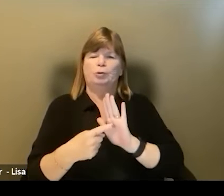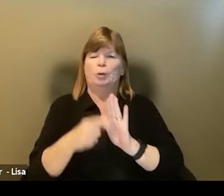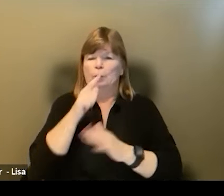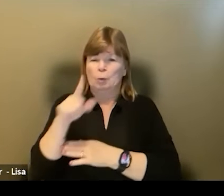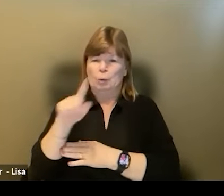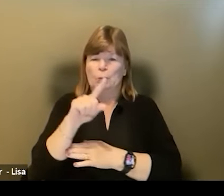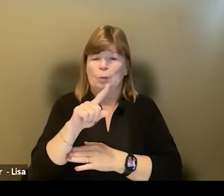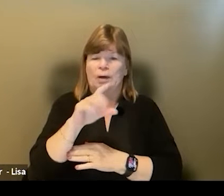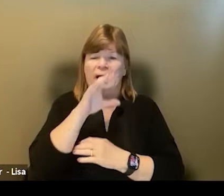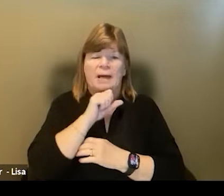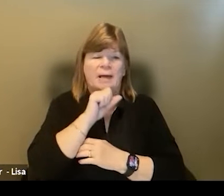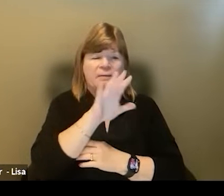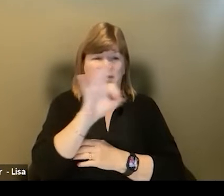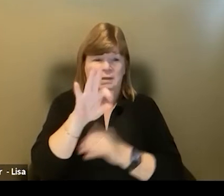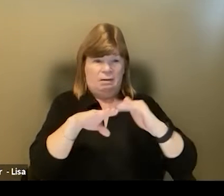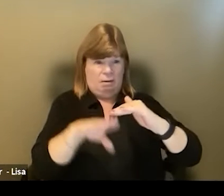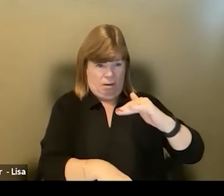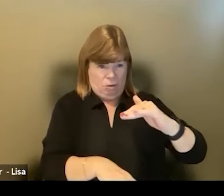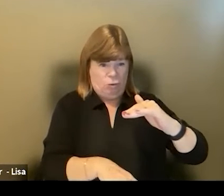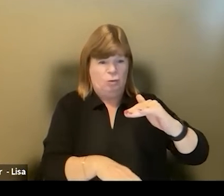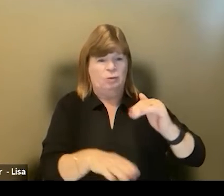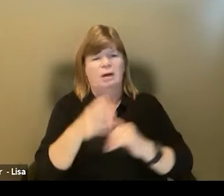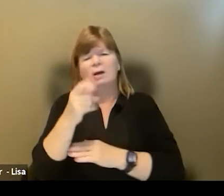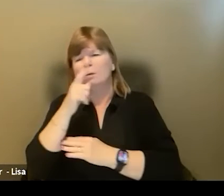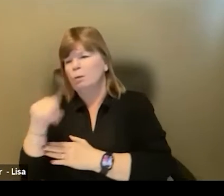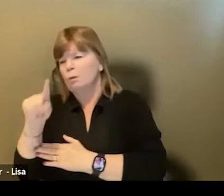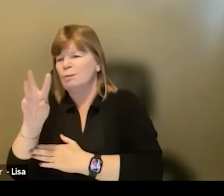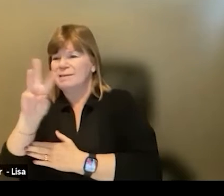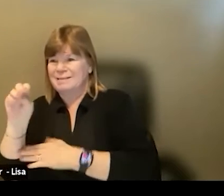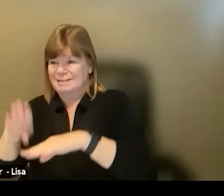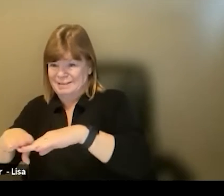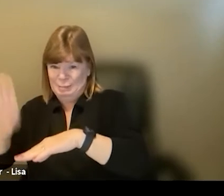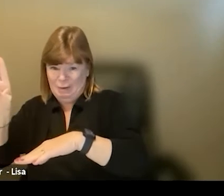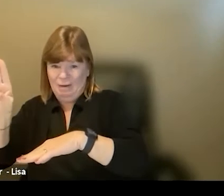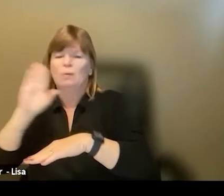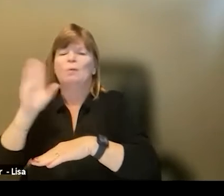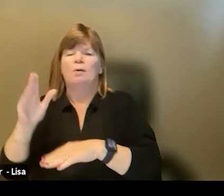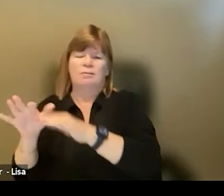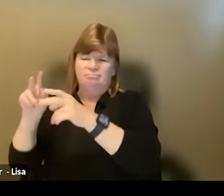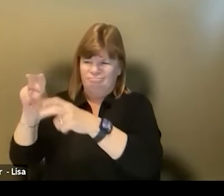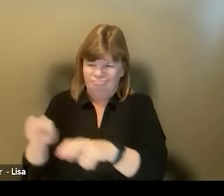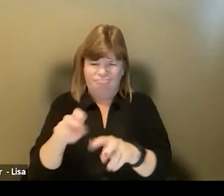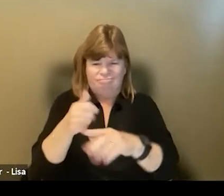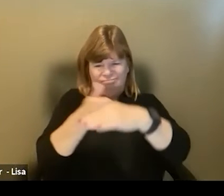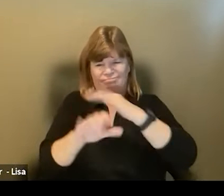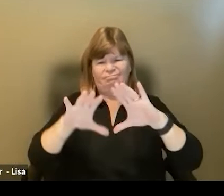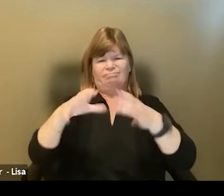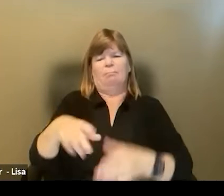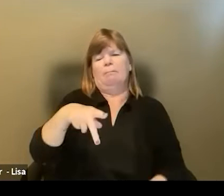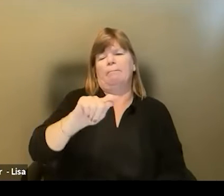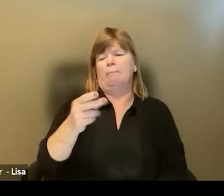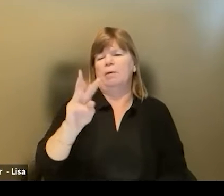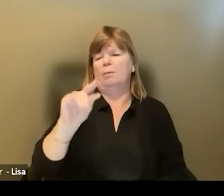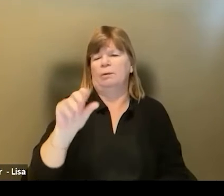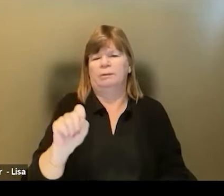members will be ages 59 and under, and those who are 60 and over will actually move and be served under the Pathways